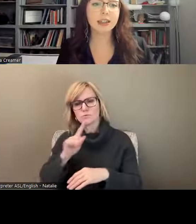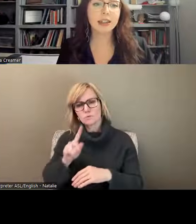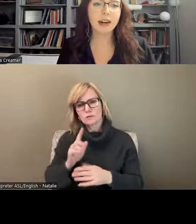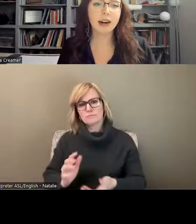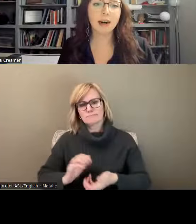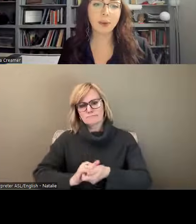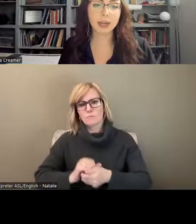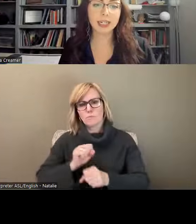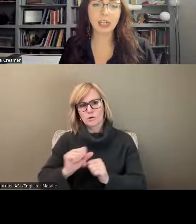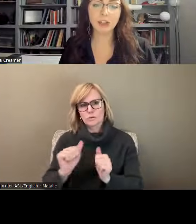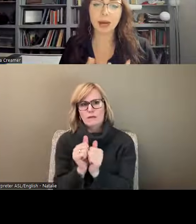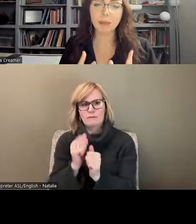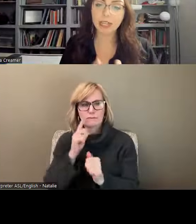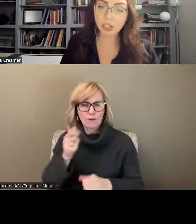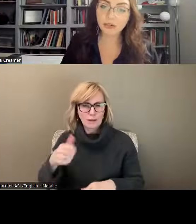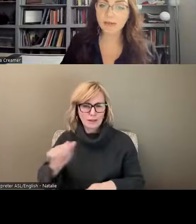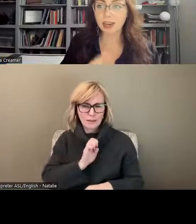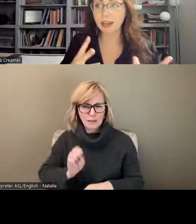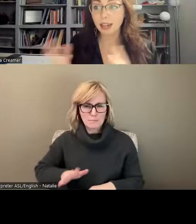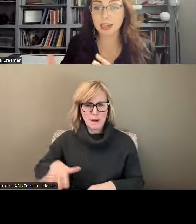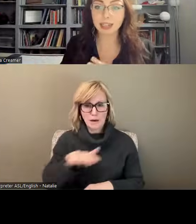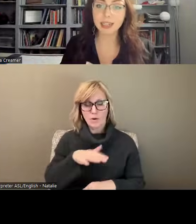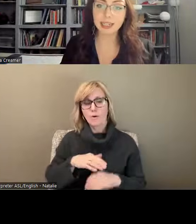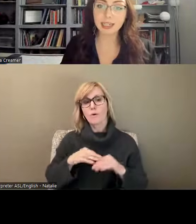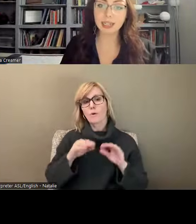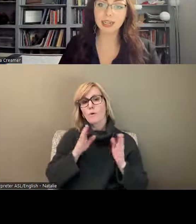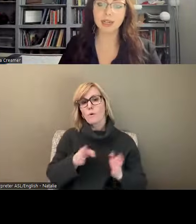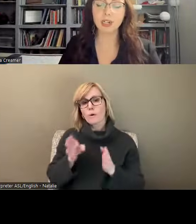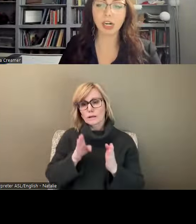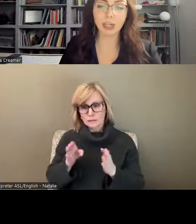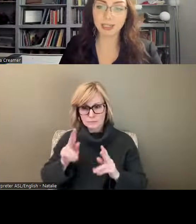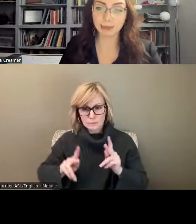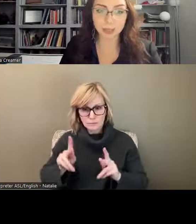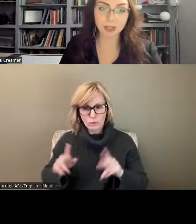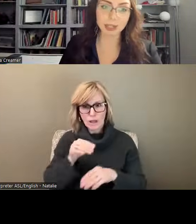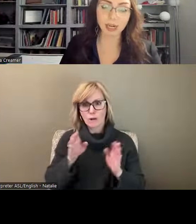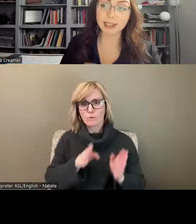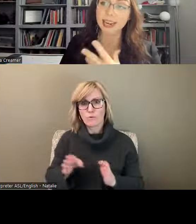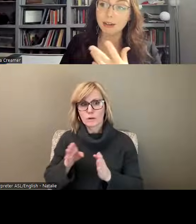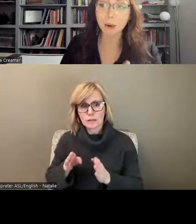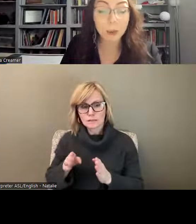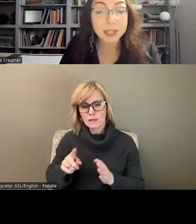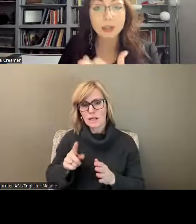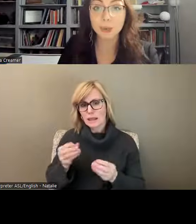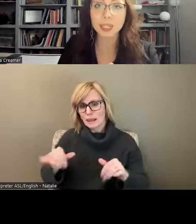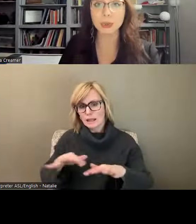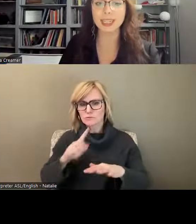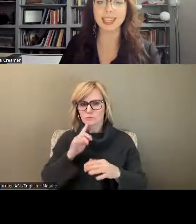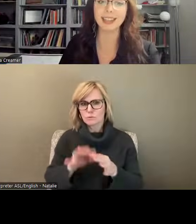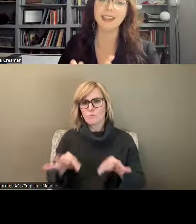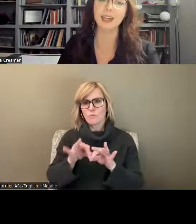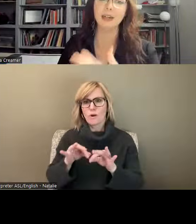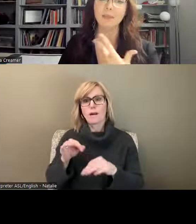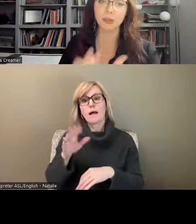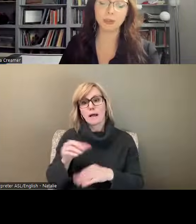entity. Organization of population and land is key to the administration of these imperial subjects, and of course, the resources